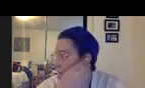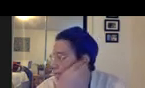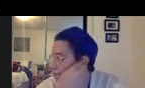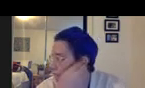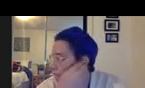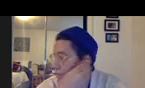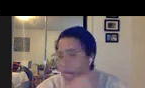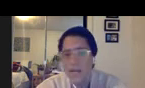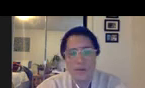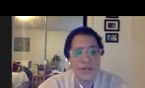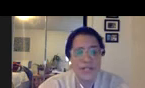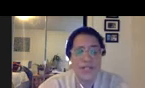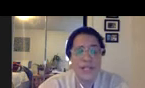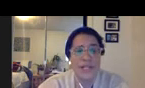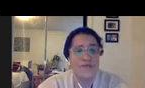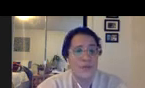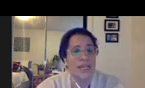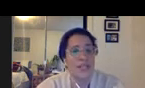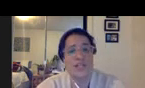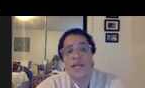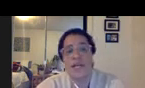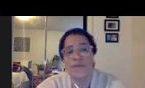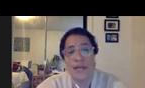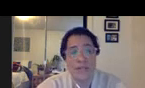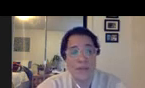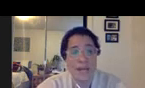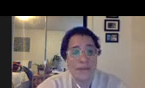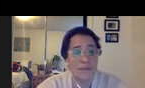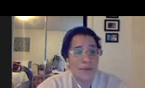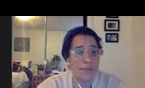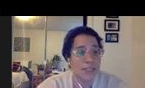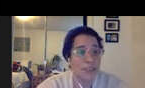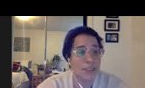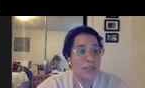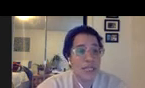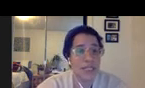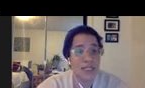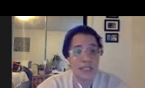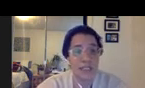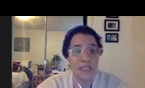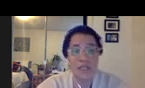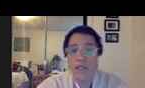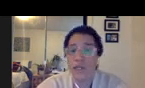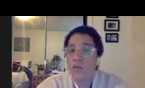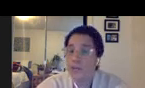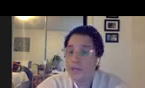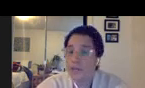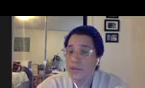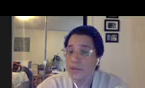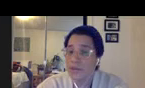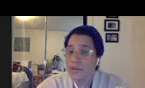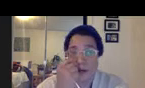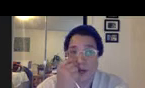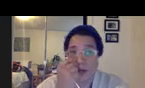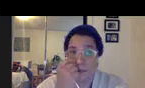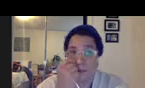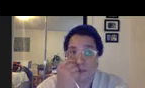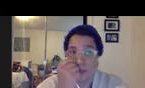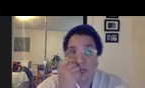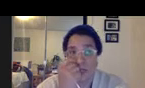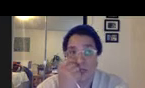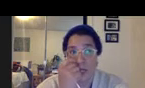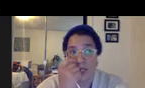other categories. And if you would like to check out that feedback form, it's located in a link within